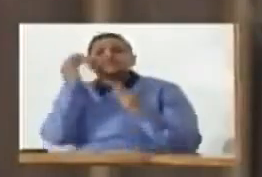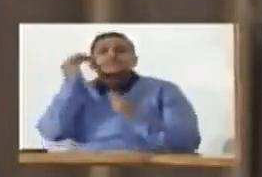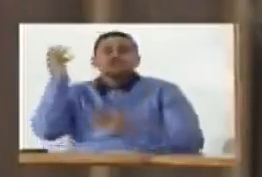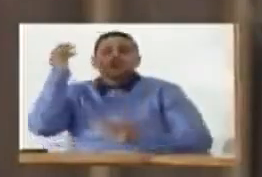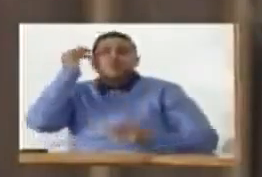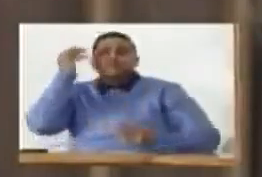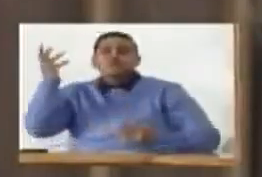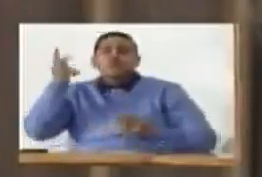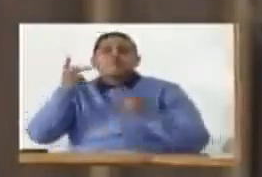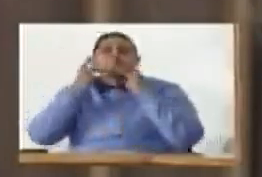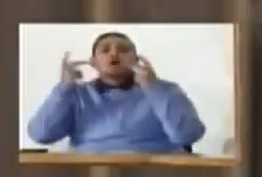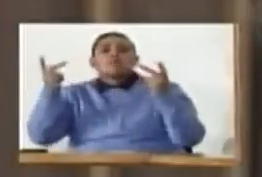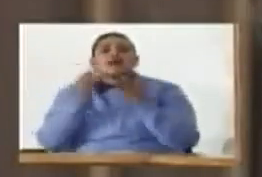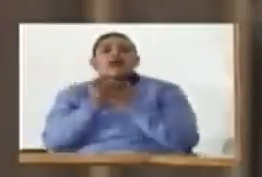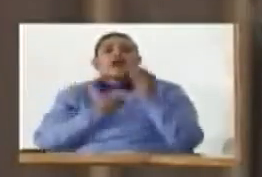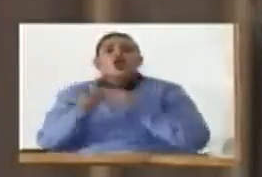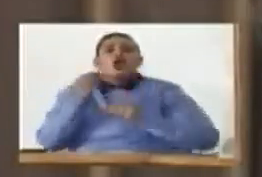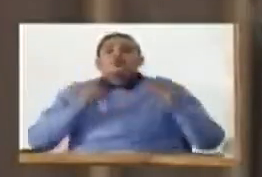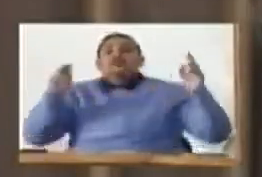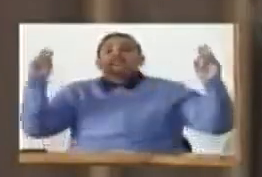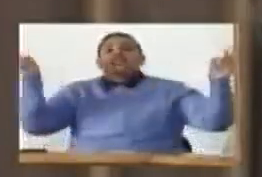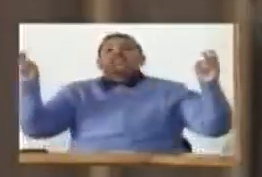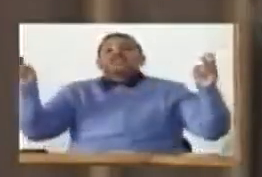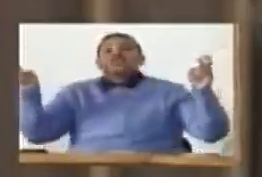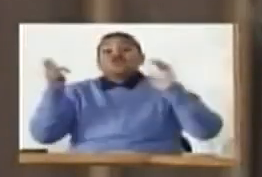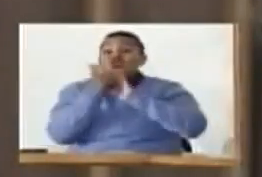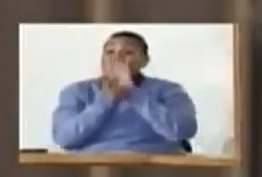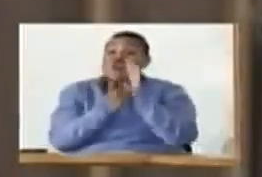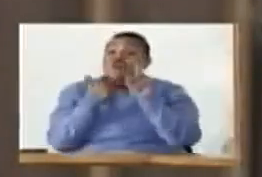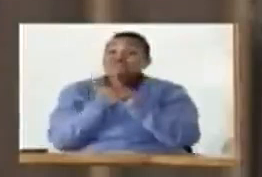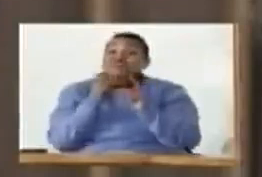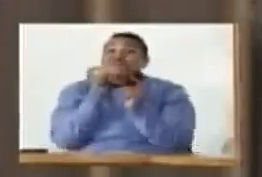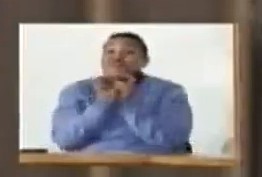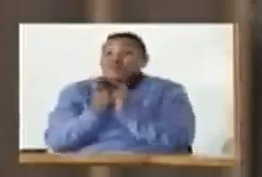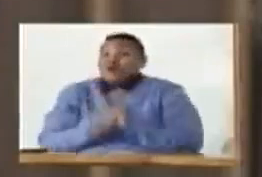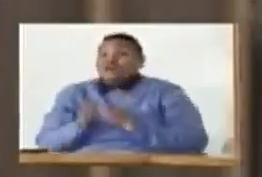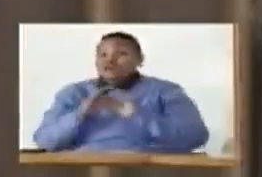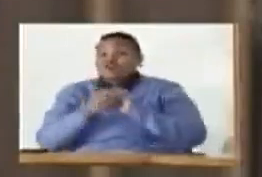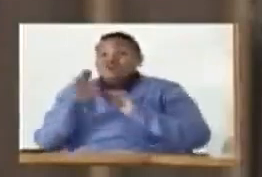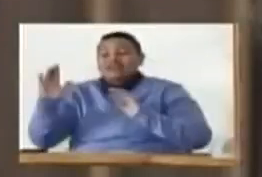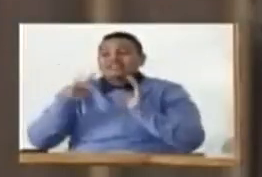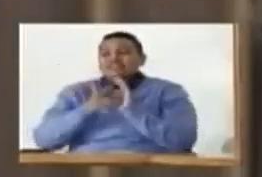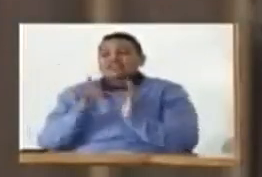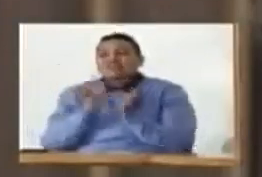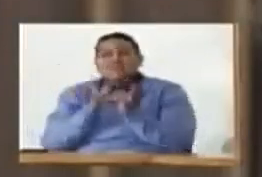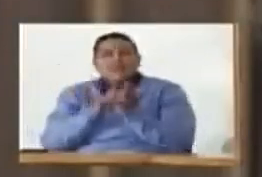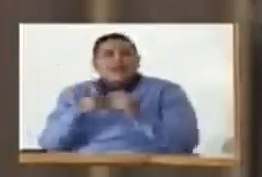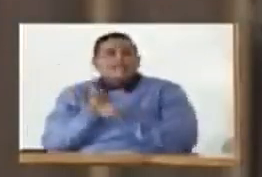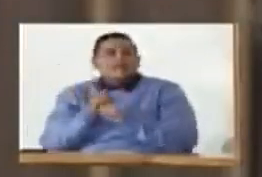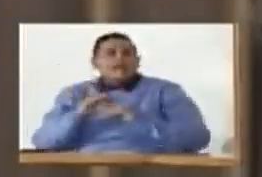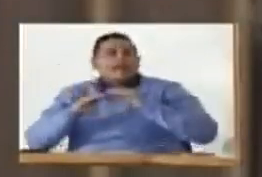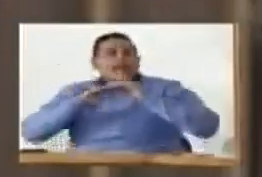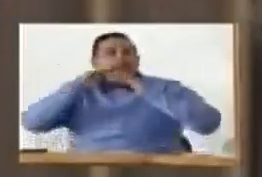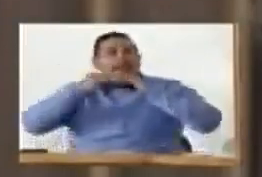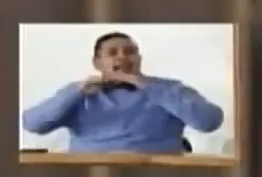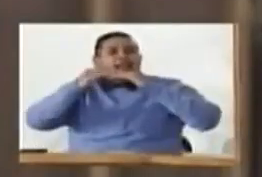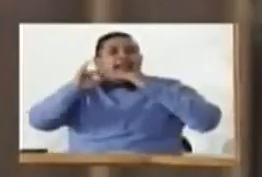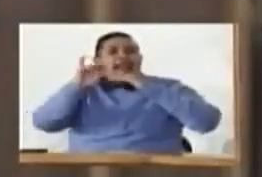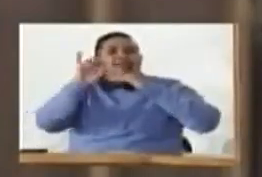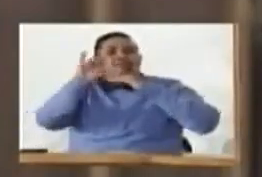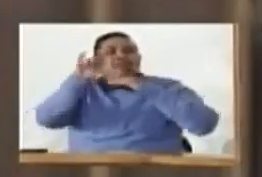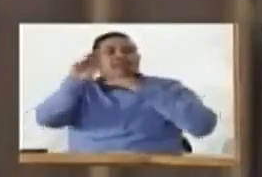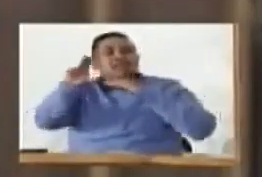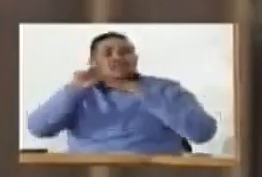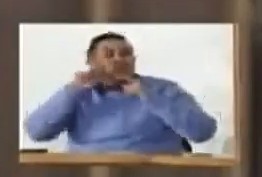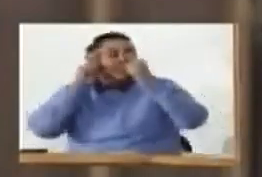on economic matters. A bill to modernize Jamaica's central bank and make inflation targeting the cornerstone